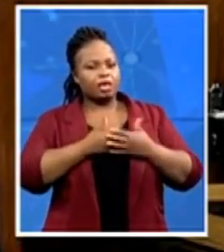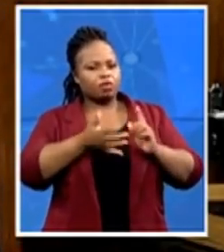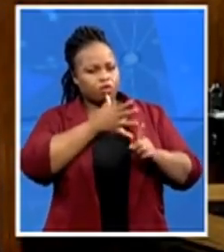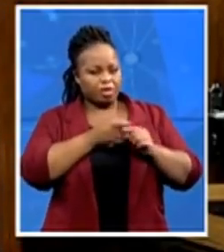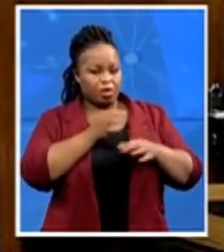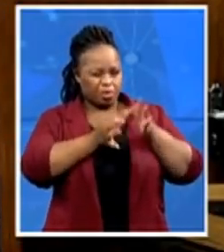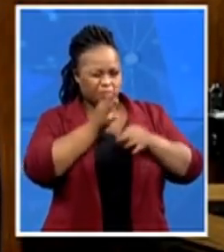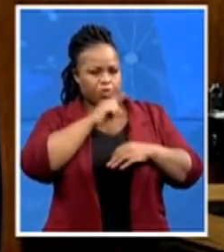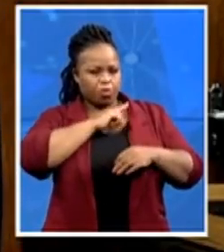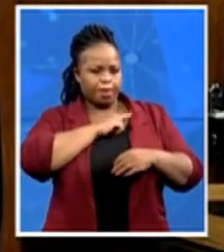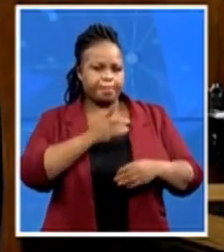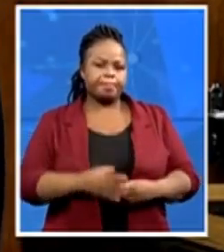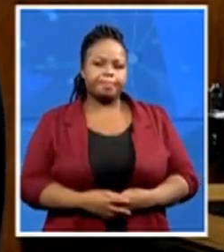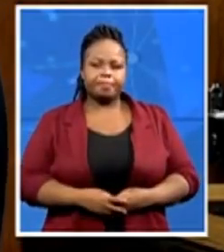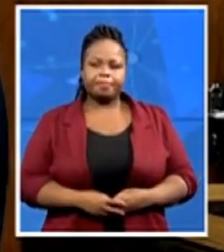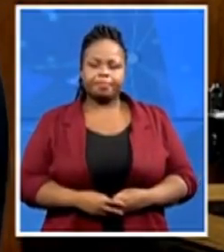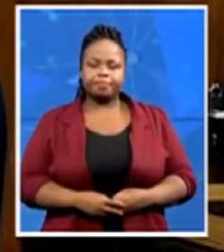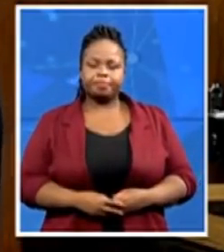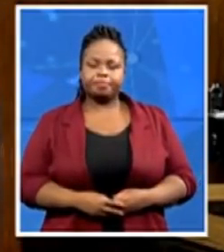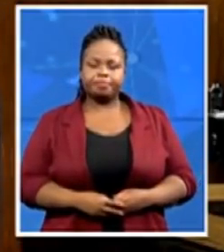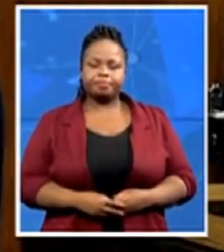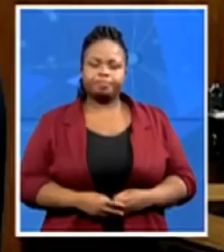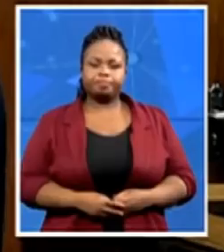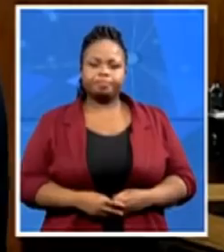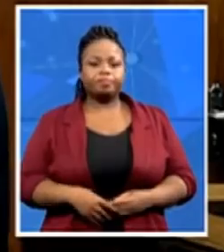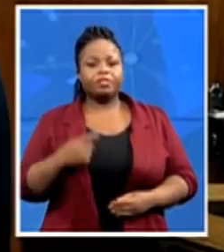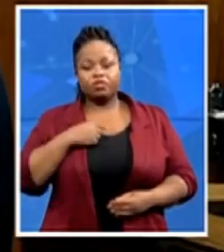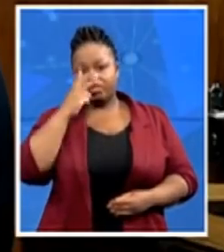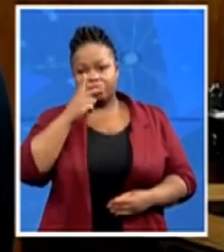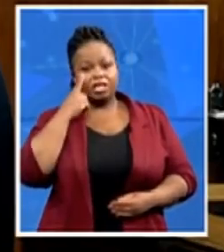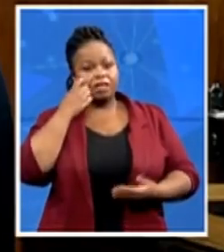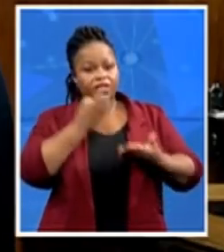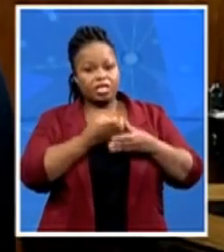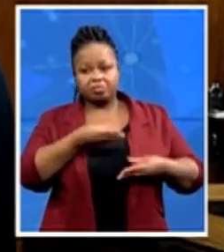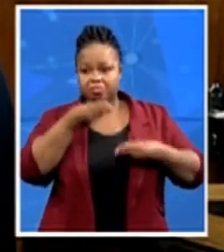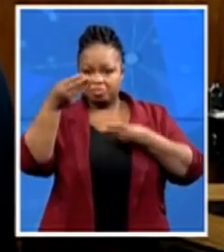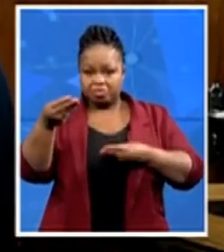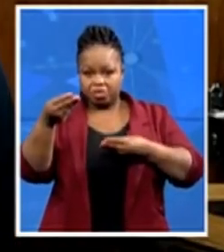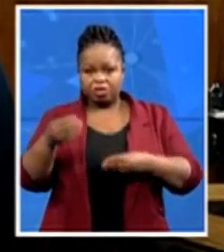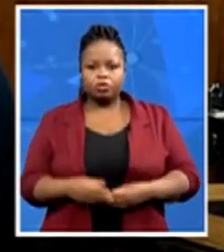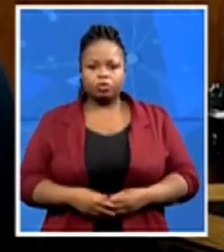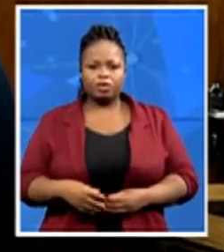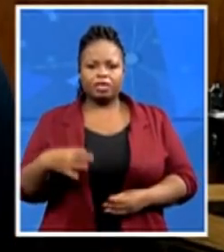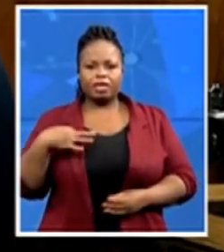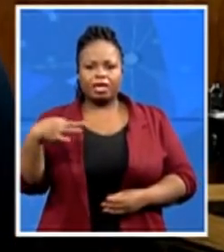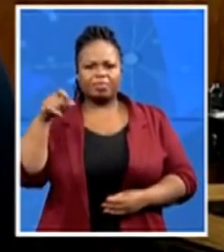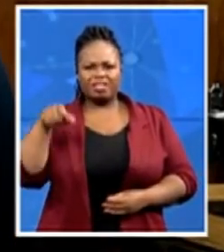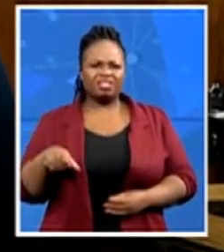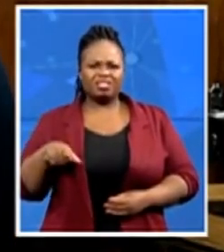Your Worship, if you look at the evidence placed before you by the applicant in his affidavit, it's undisputed, firstly.